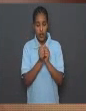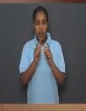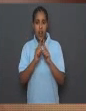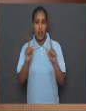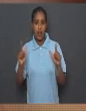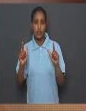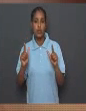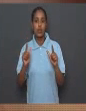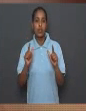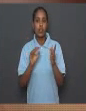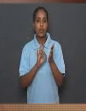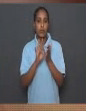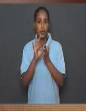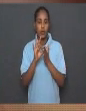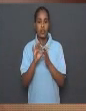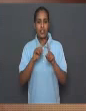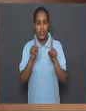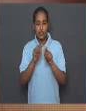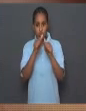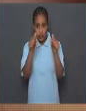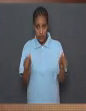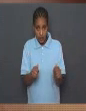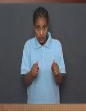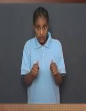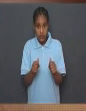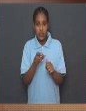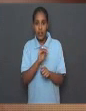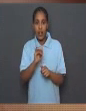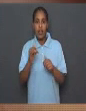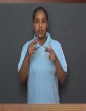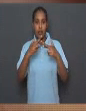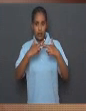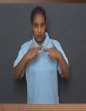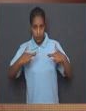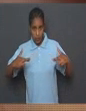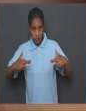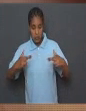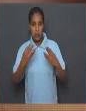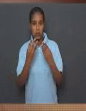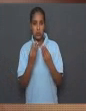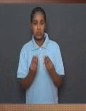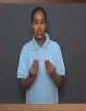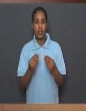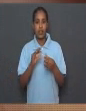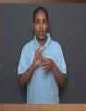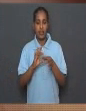large number of different shapes, like a rope that is loosely tied at both ends.